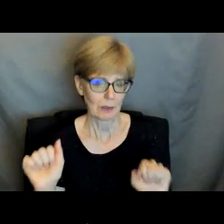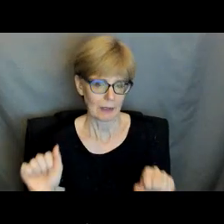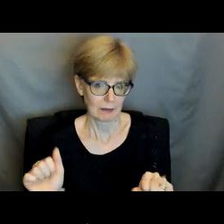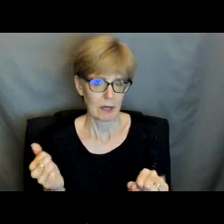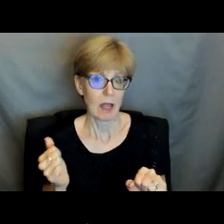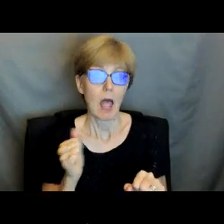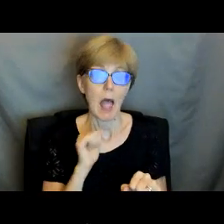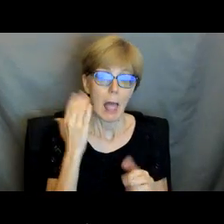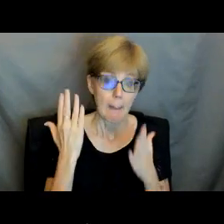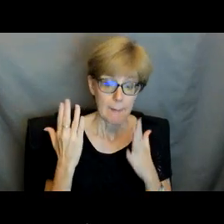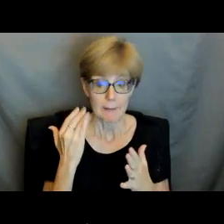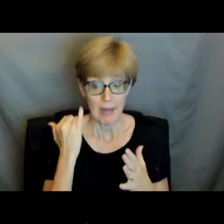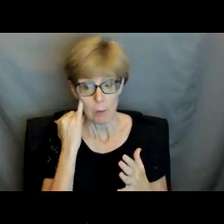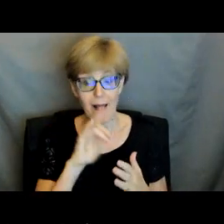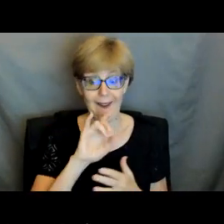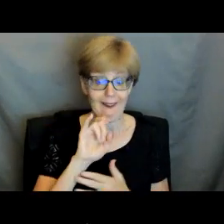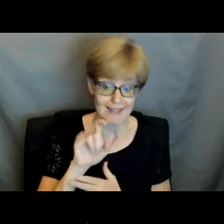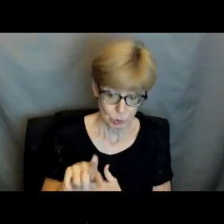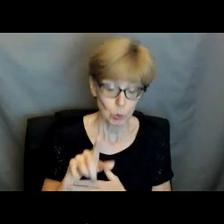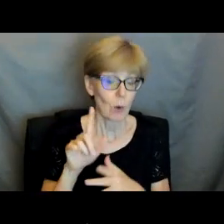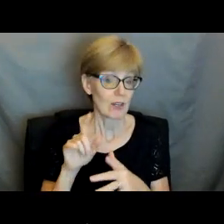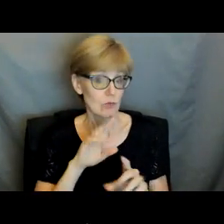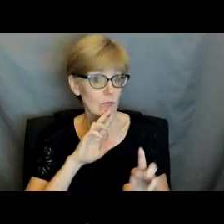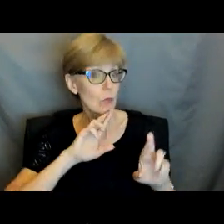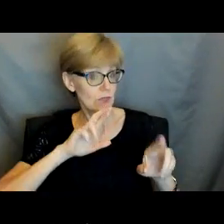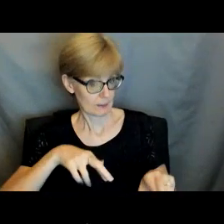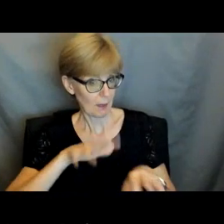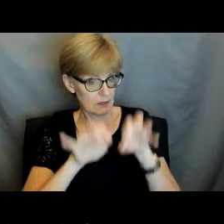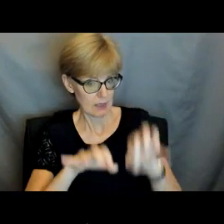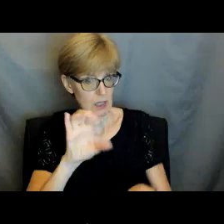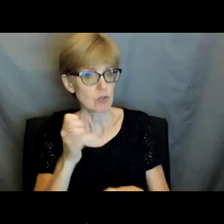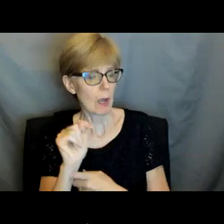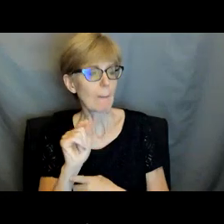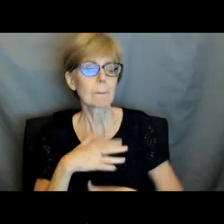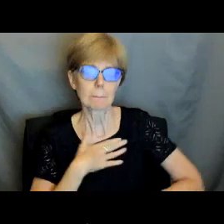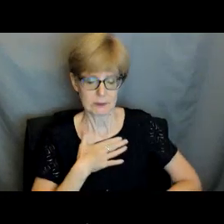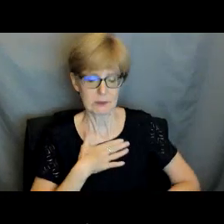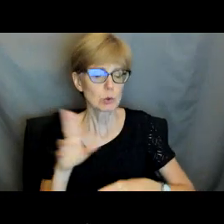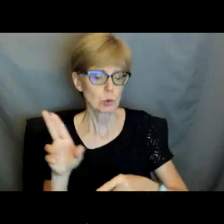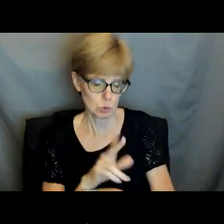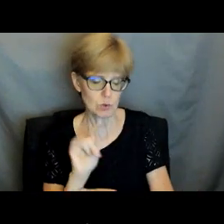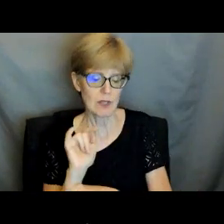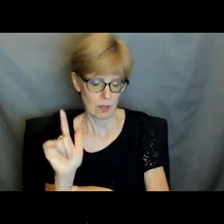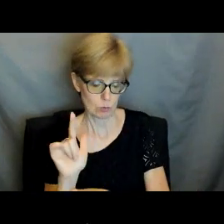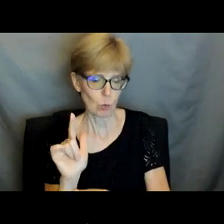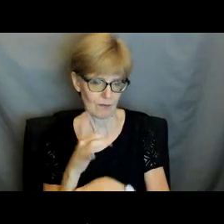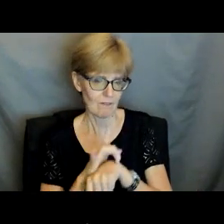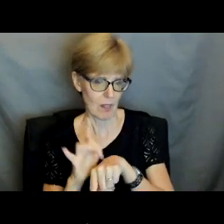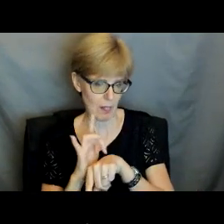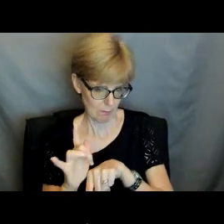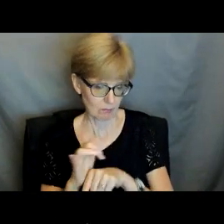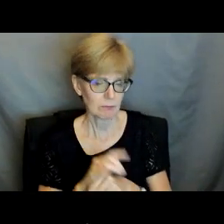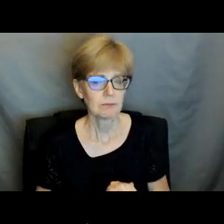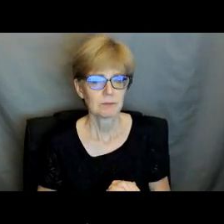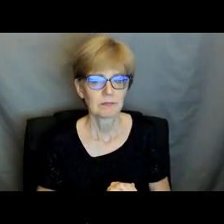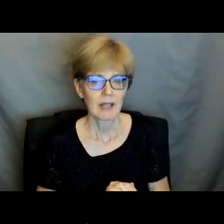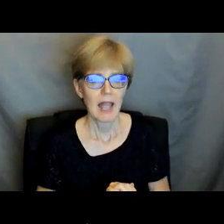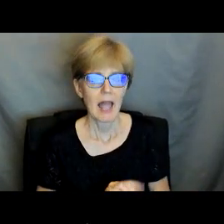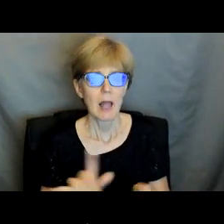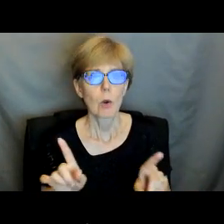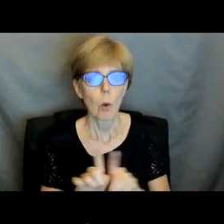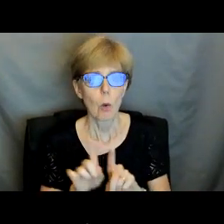put some responses in the chat. So please feel free to use that tool that we have available to us. And we'll also hold a little bit of